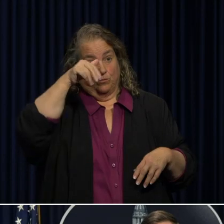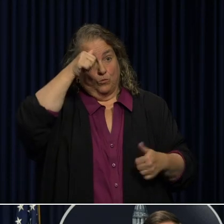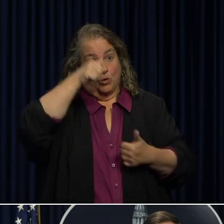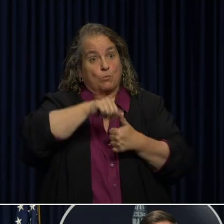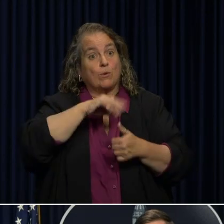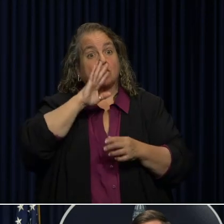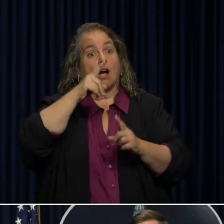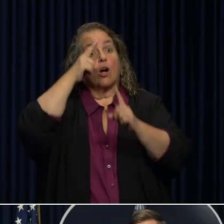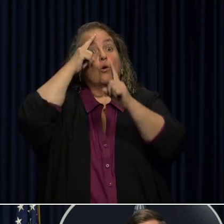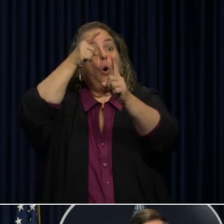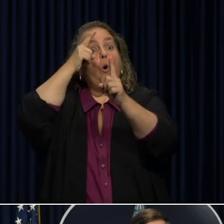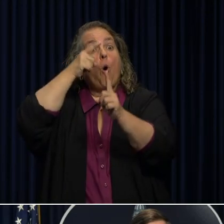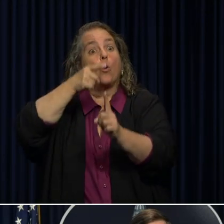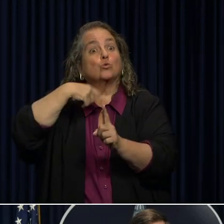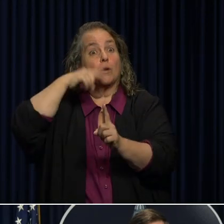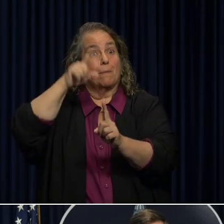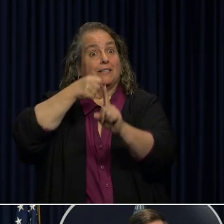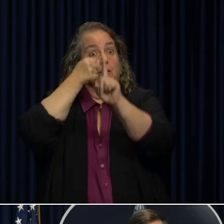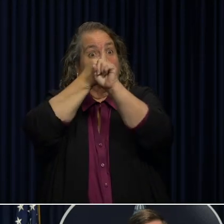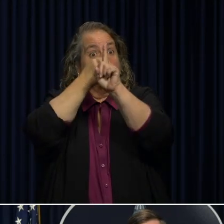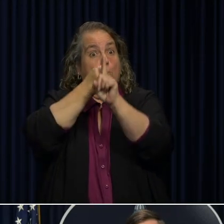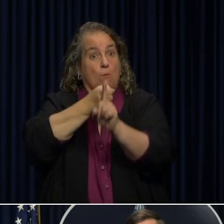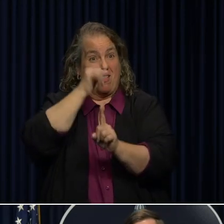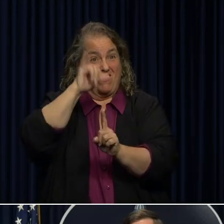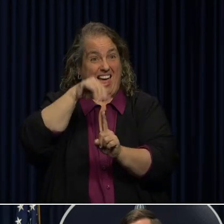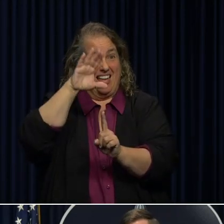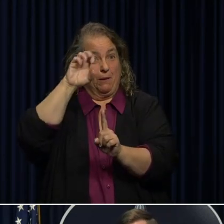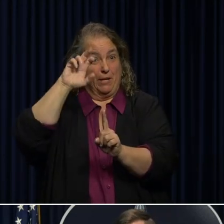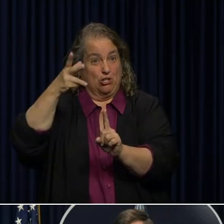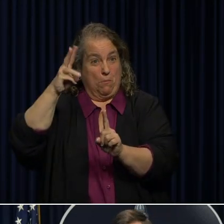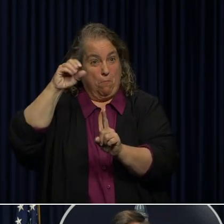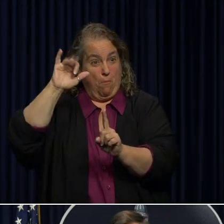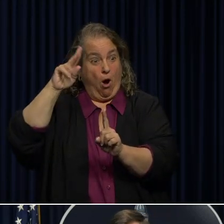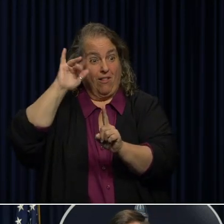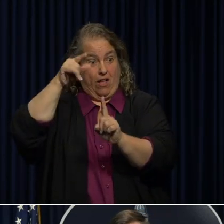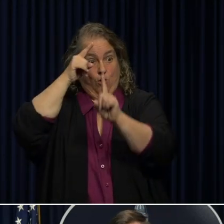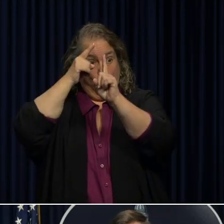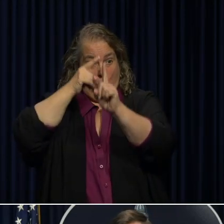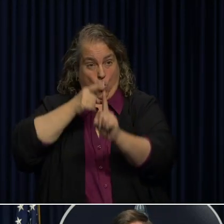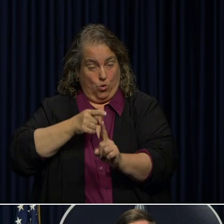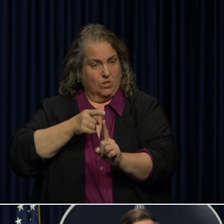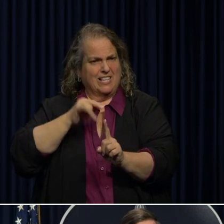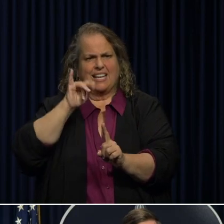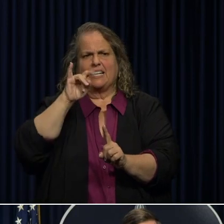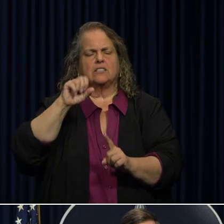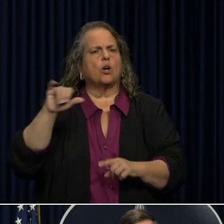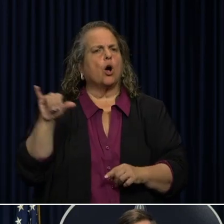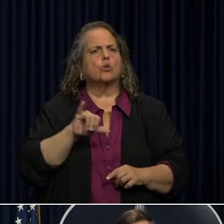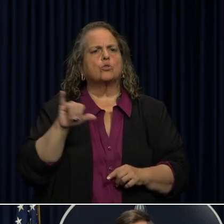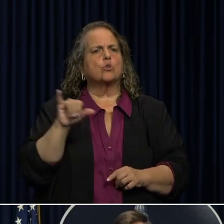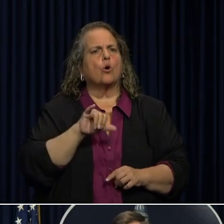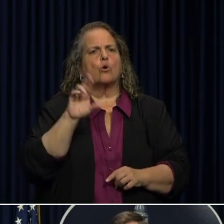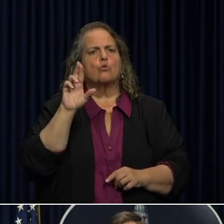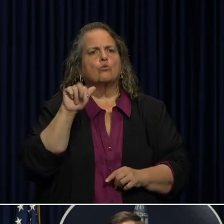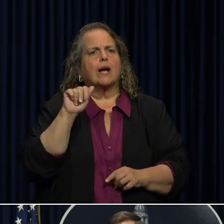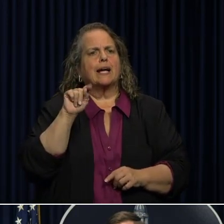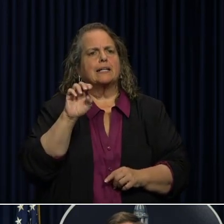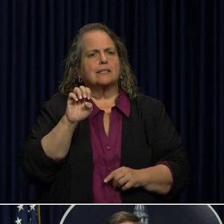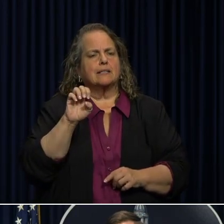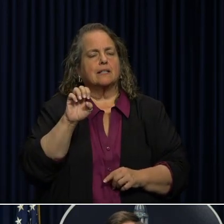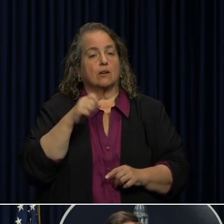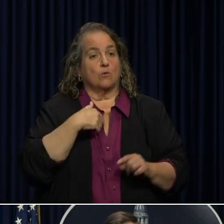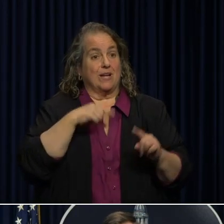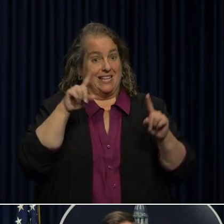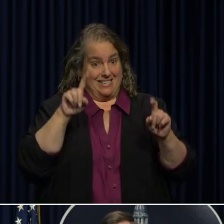not just number of overall new cases, it's also the rate, because as we test more, we're going to have some more positives, but what's